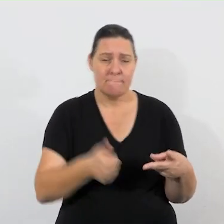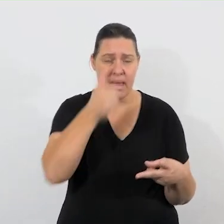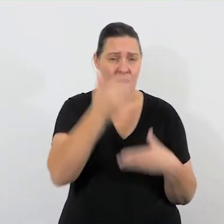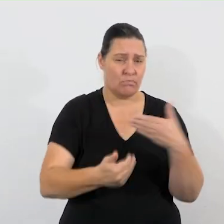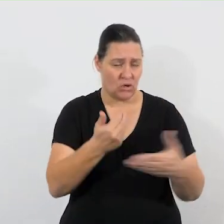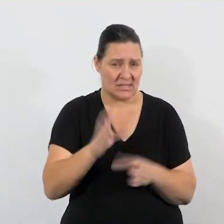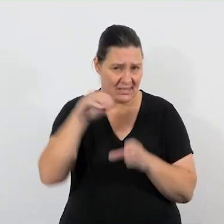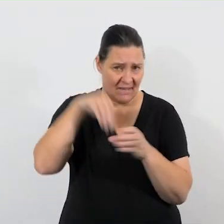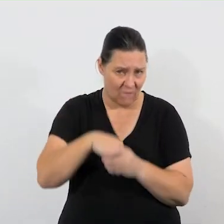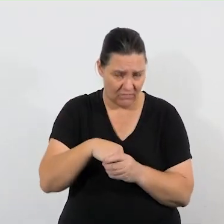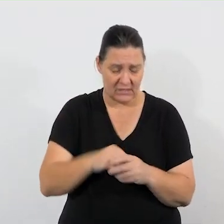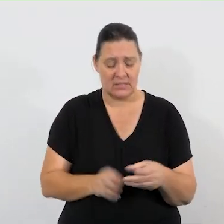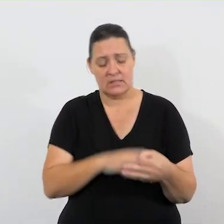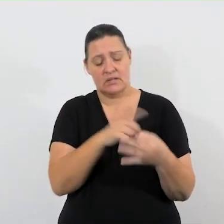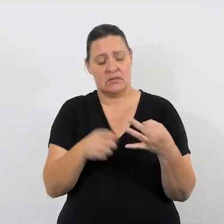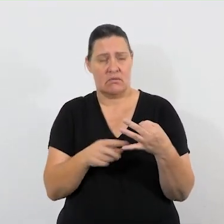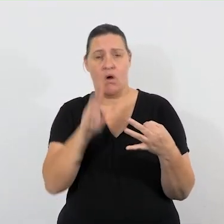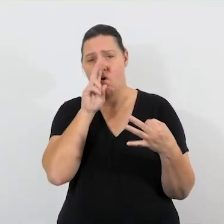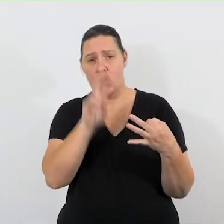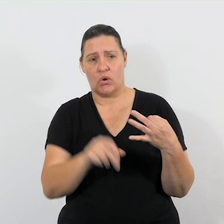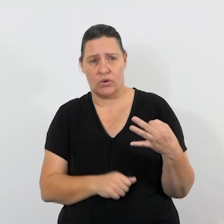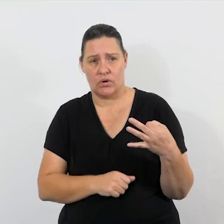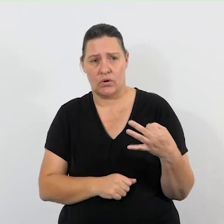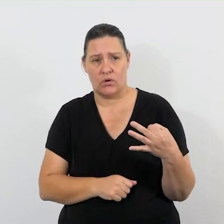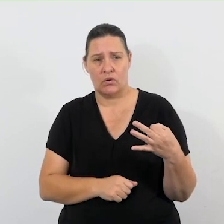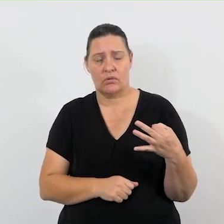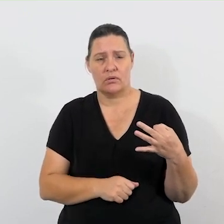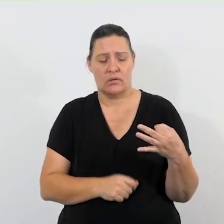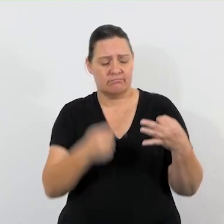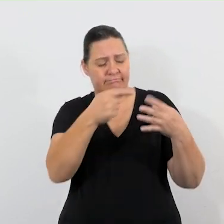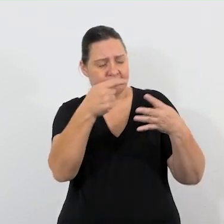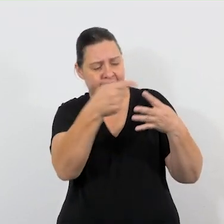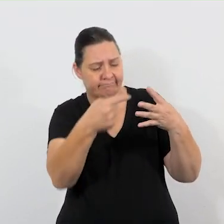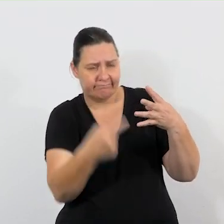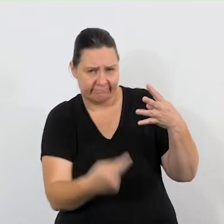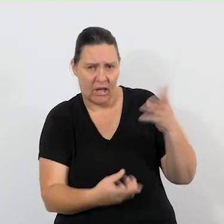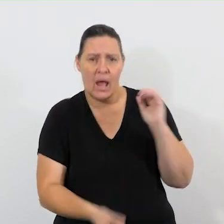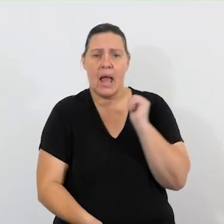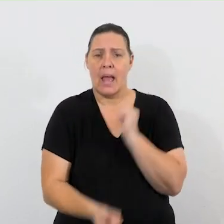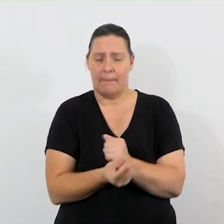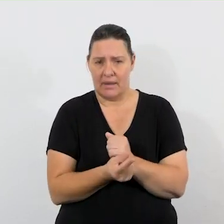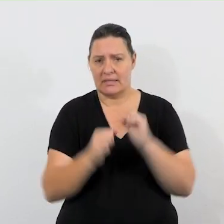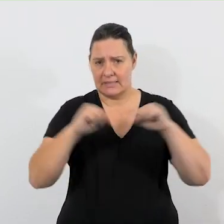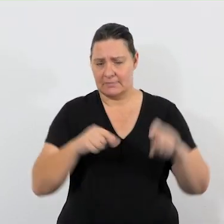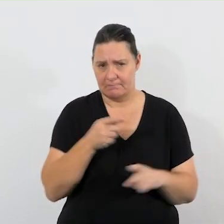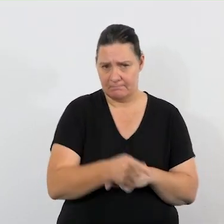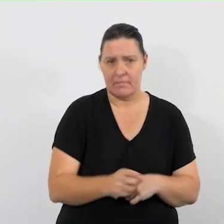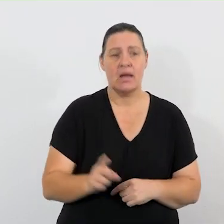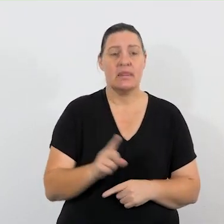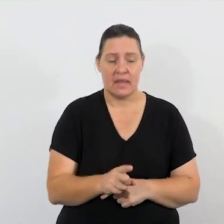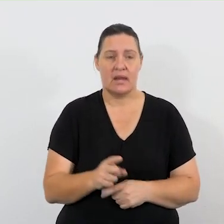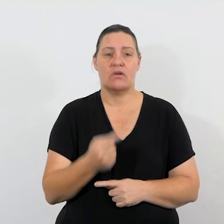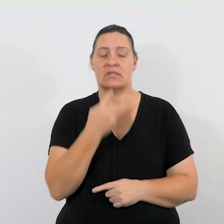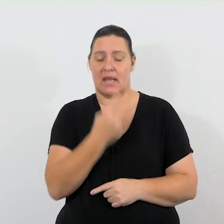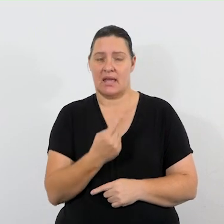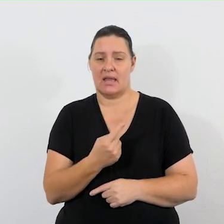processes that are involved in the digestive system. We then looked at the components that make up a digestive system. And